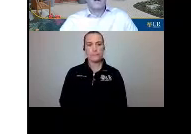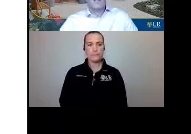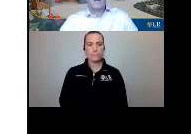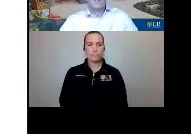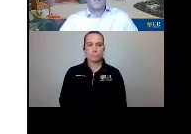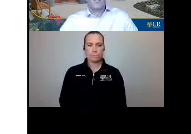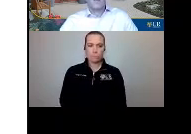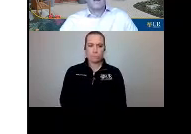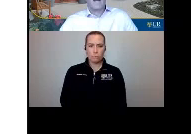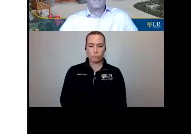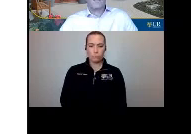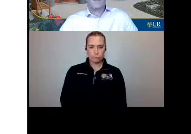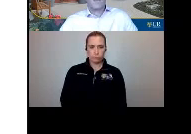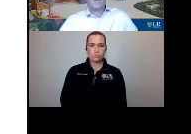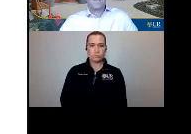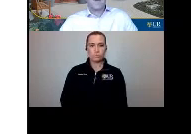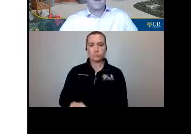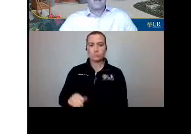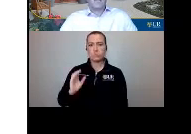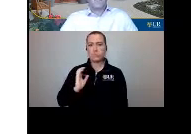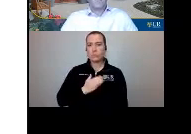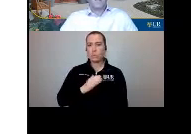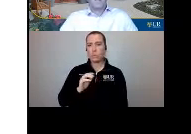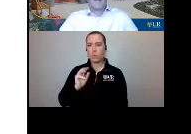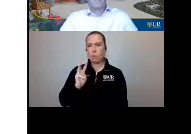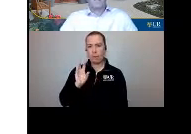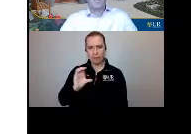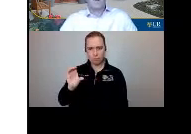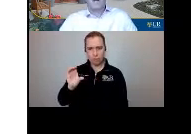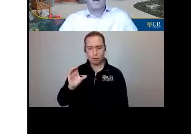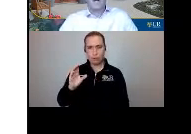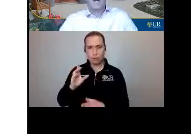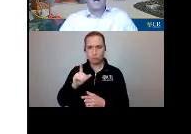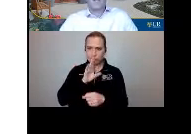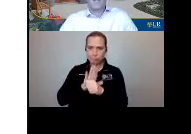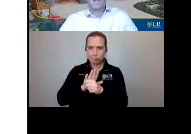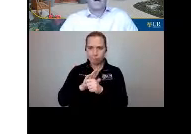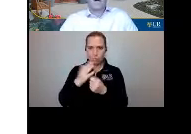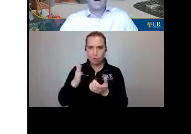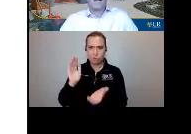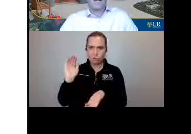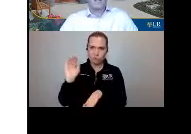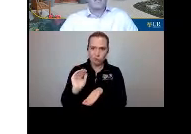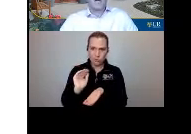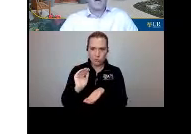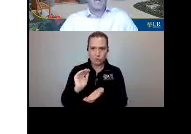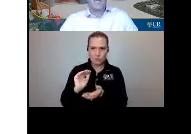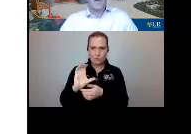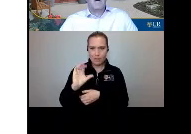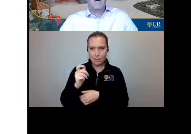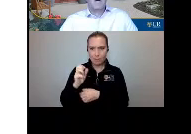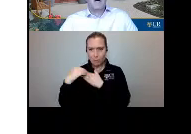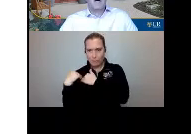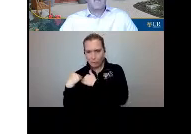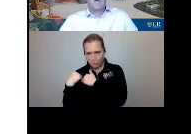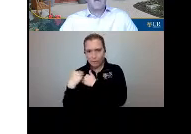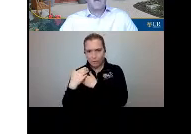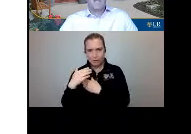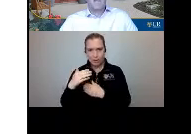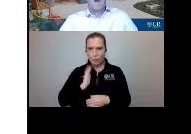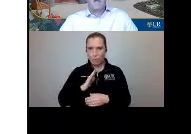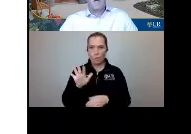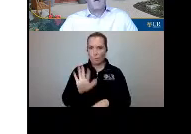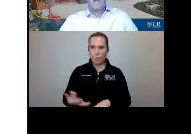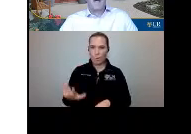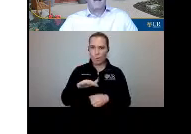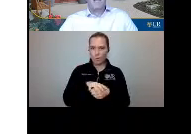And our Wilmot Cancer Institute is dedicated to reducing cancer burden in our entire catchment area, as